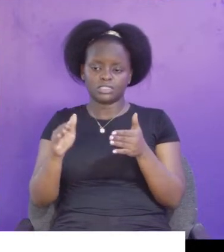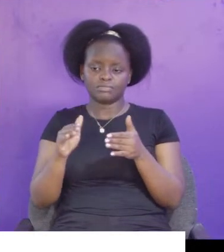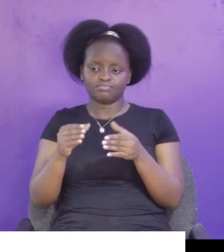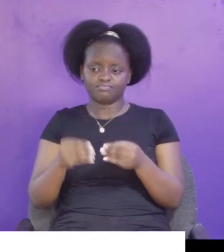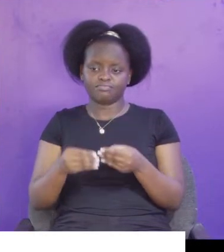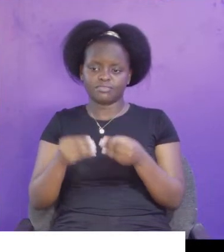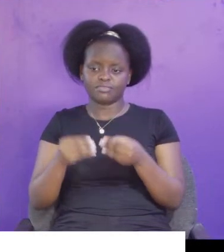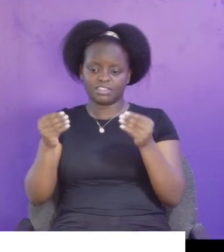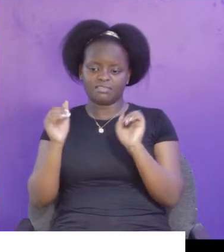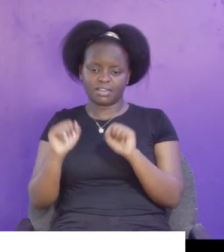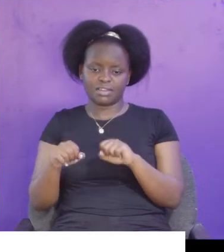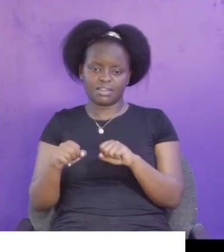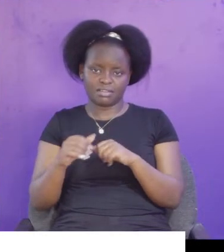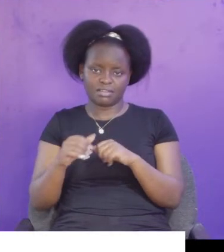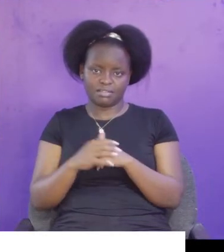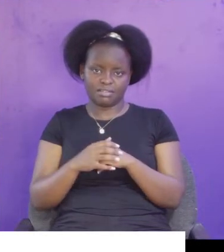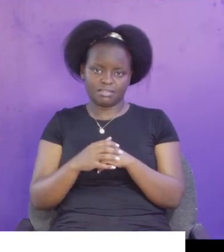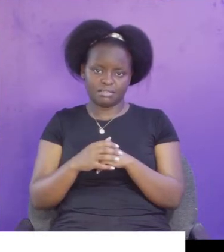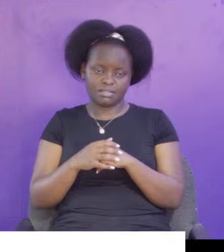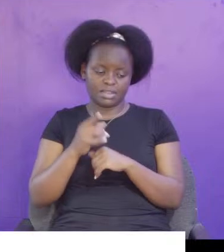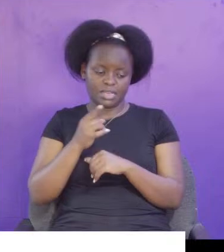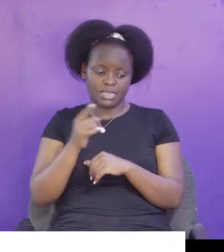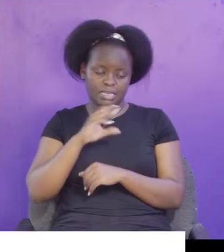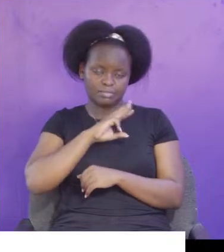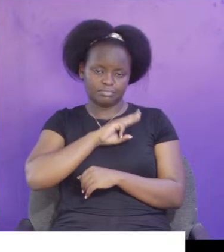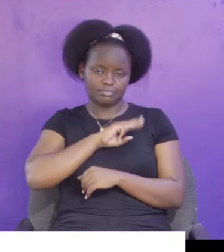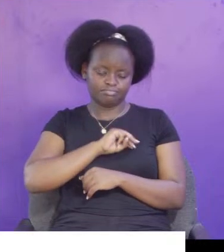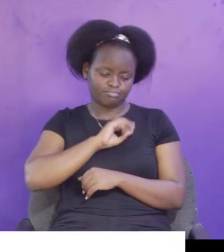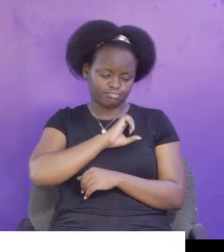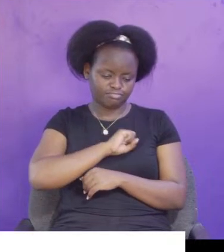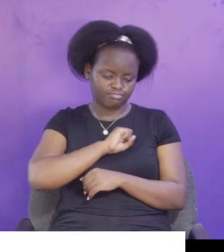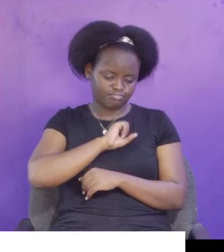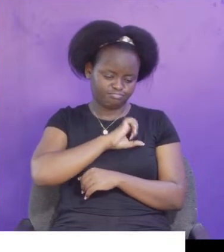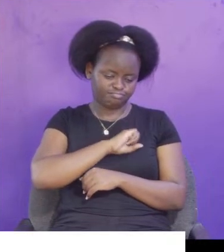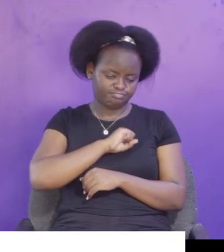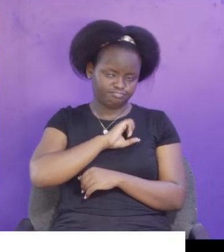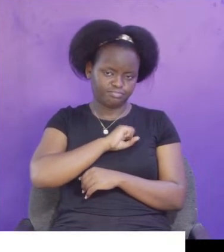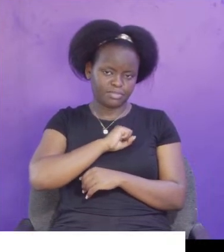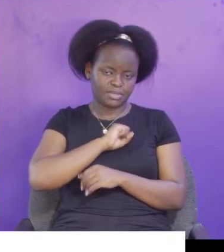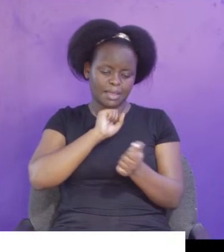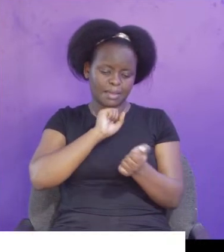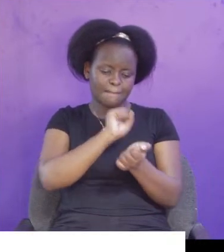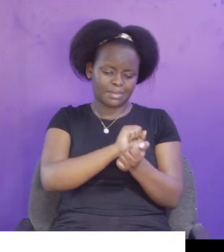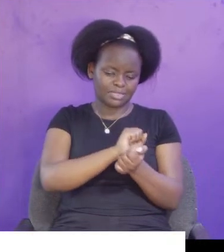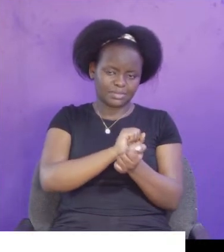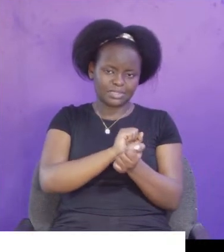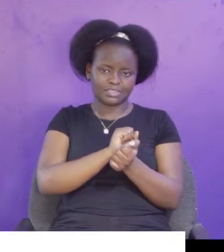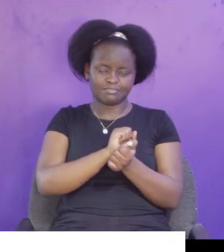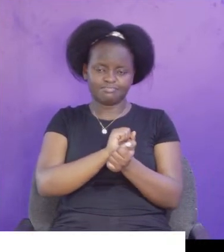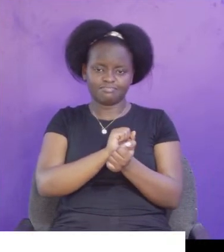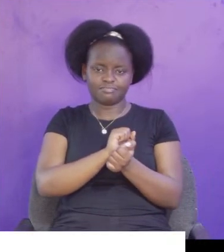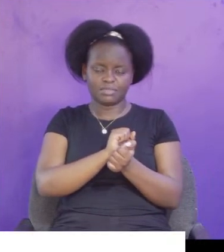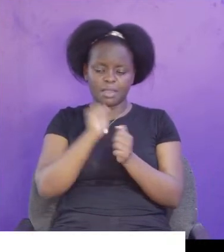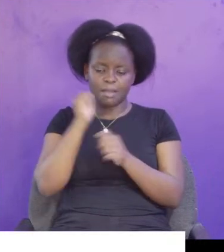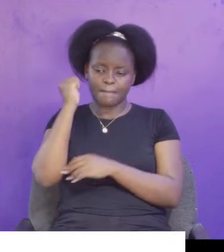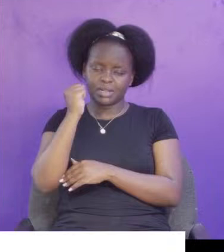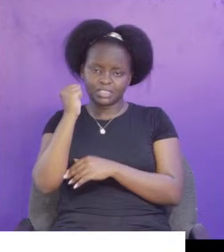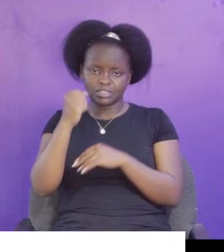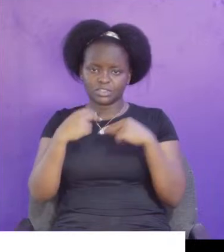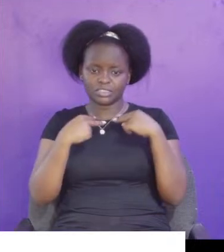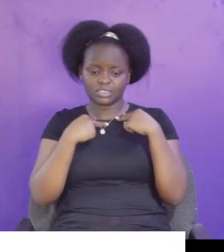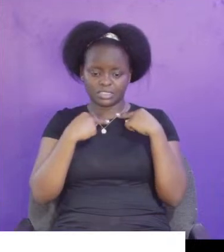He endured years of imprisonment, exile, and political struggle for not the privilege of